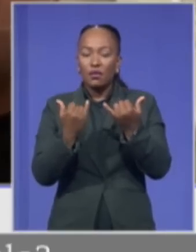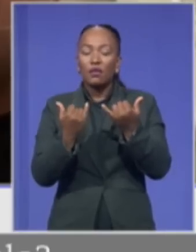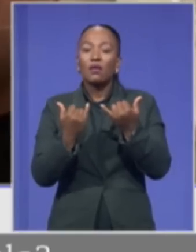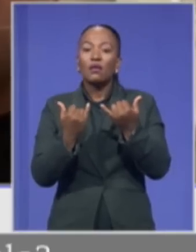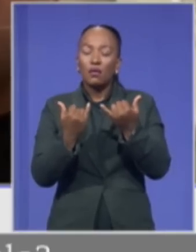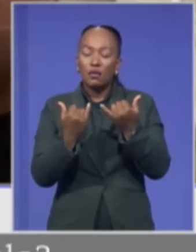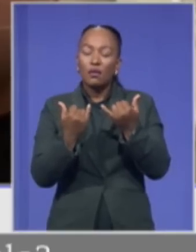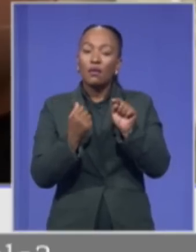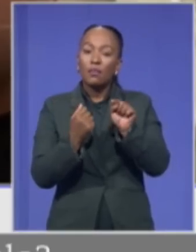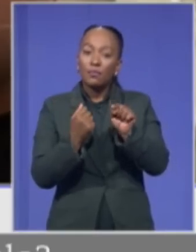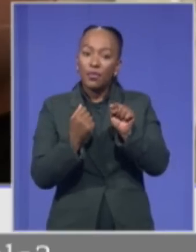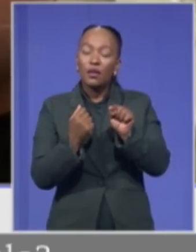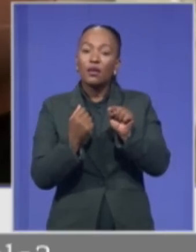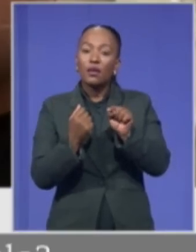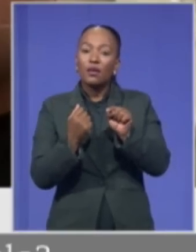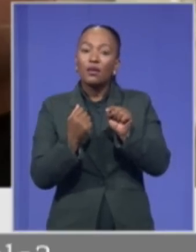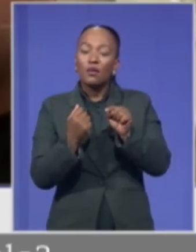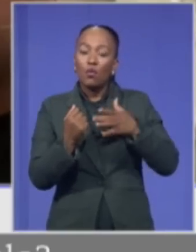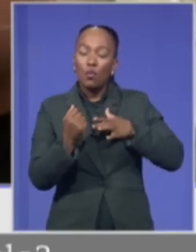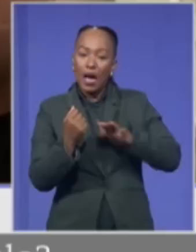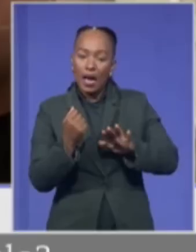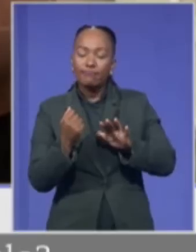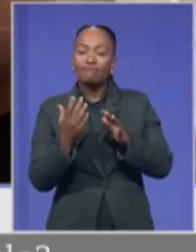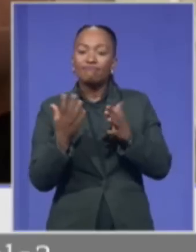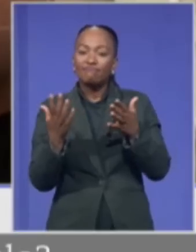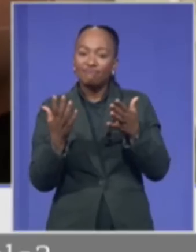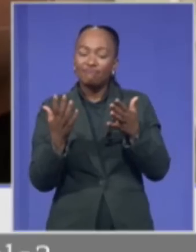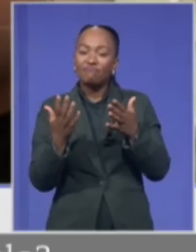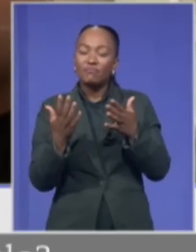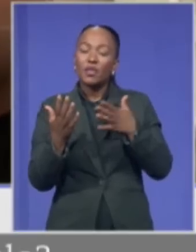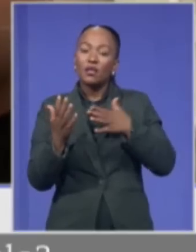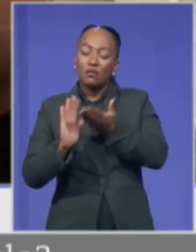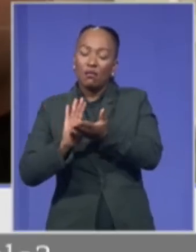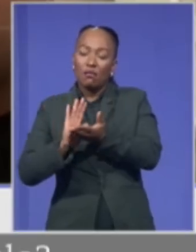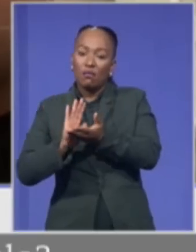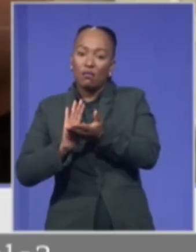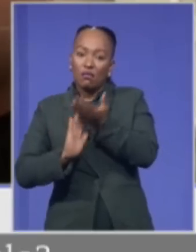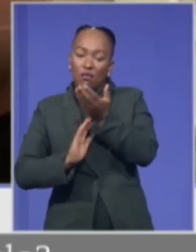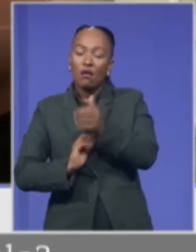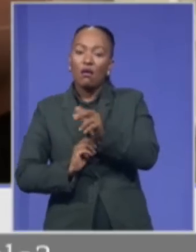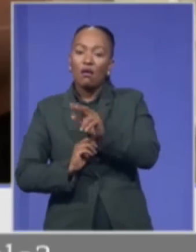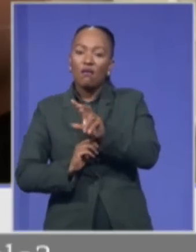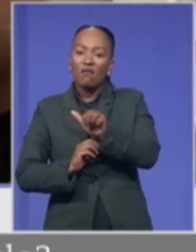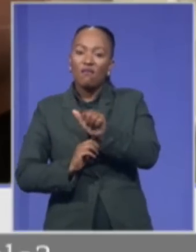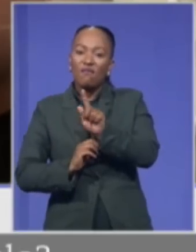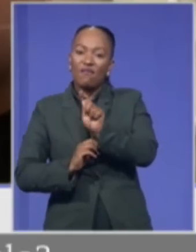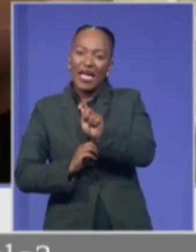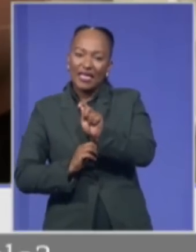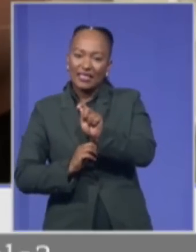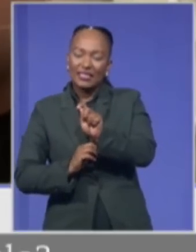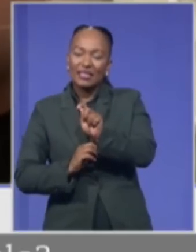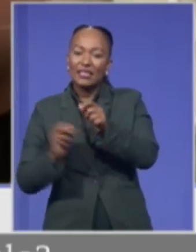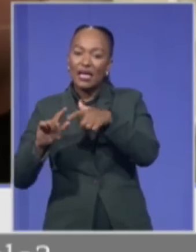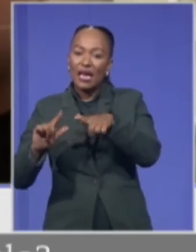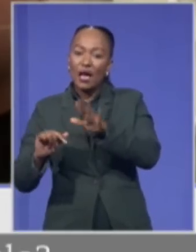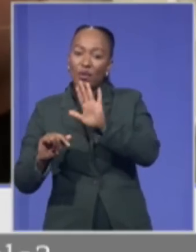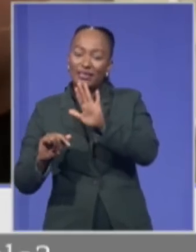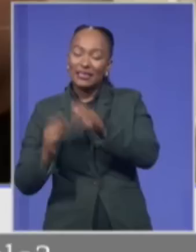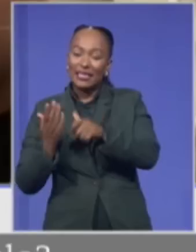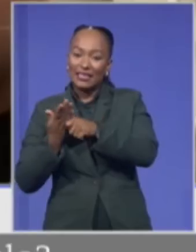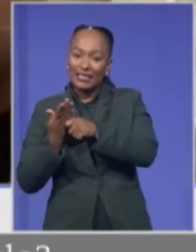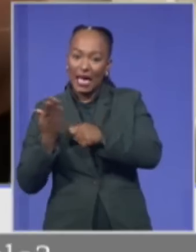rata o godiša what we call or ke VAT ka language ya